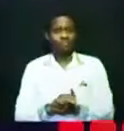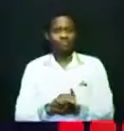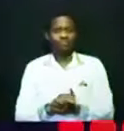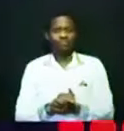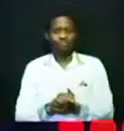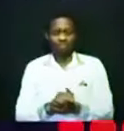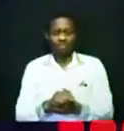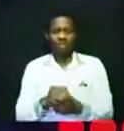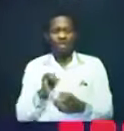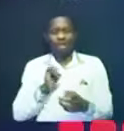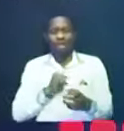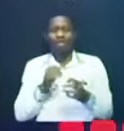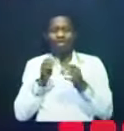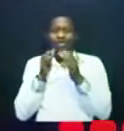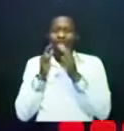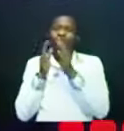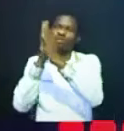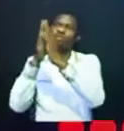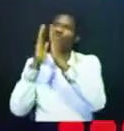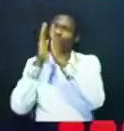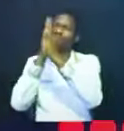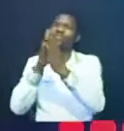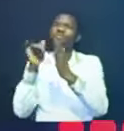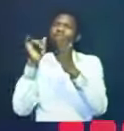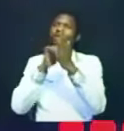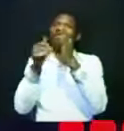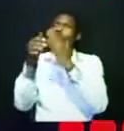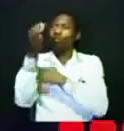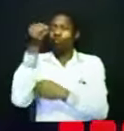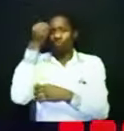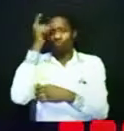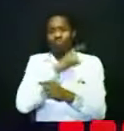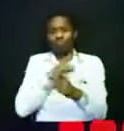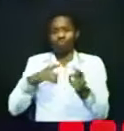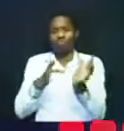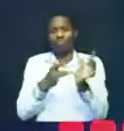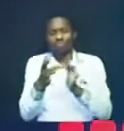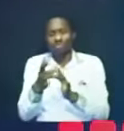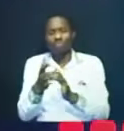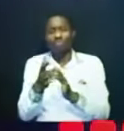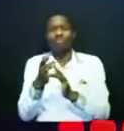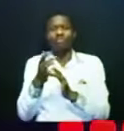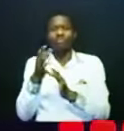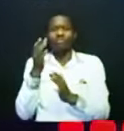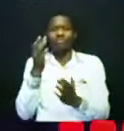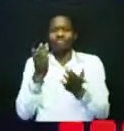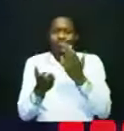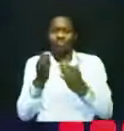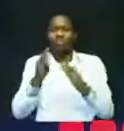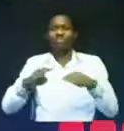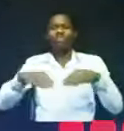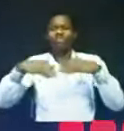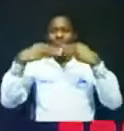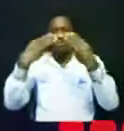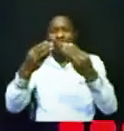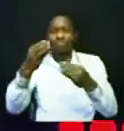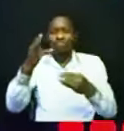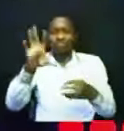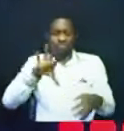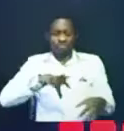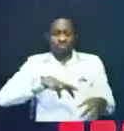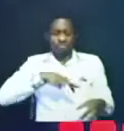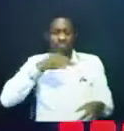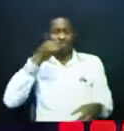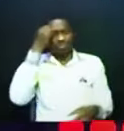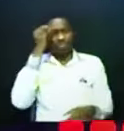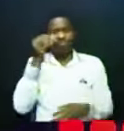that the God of our Lord Jesus Christ, the glorious Father, may give you the spirit of